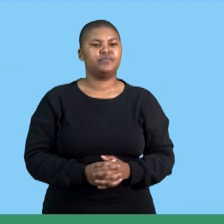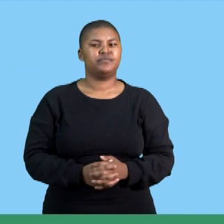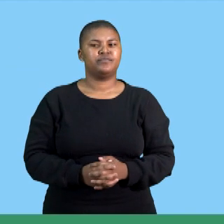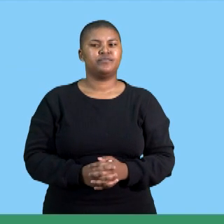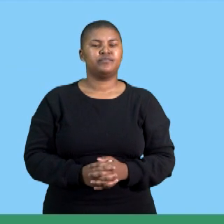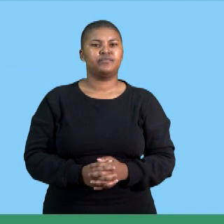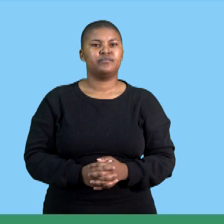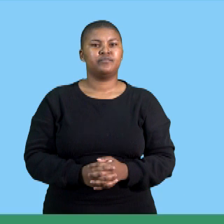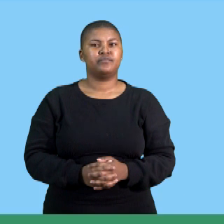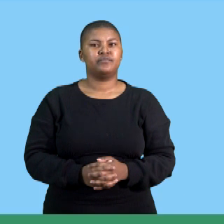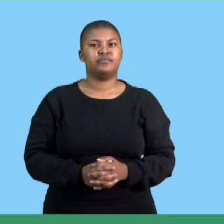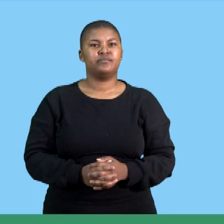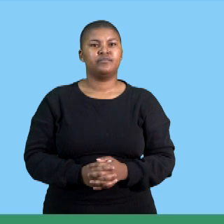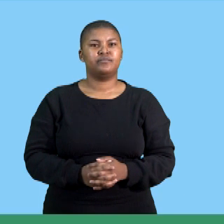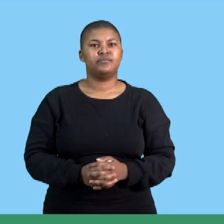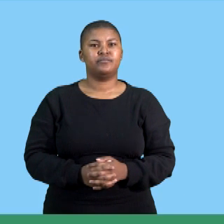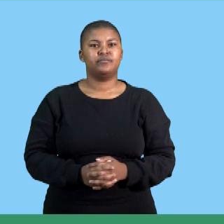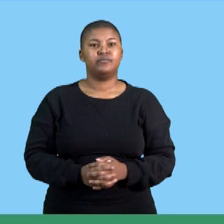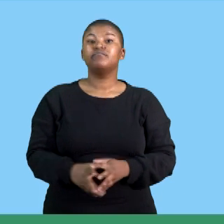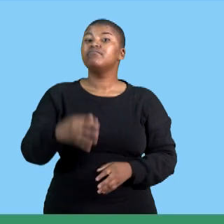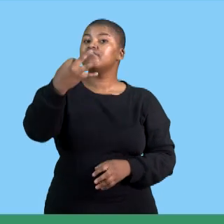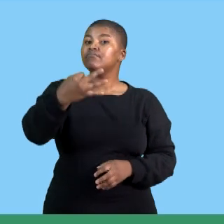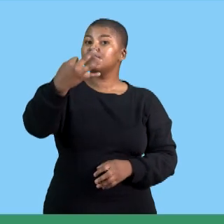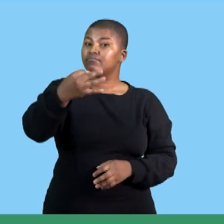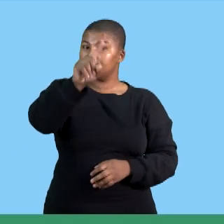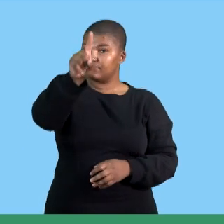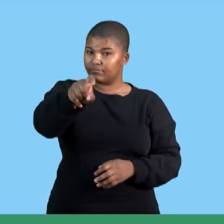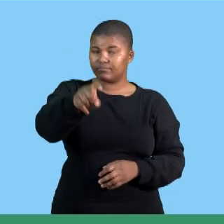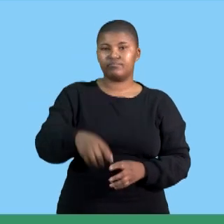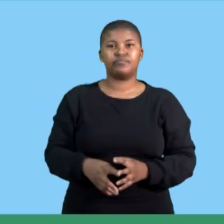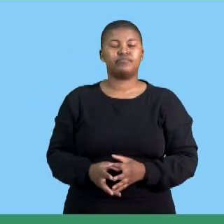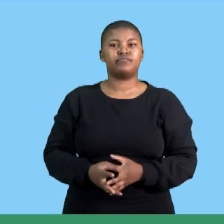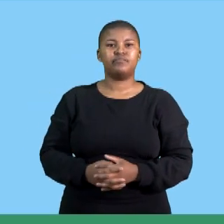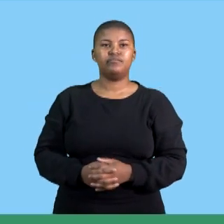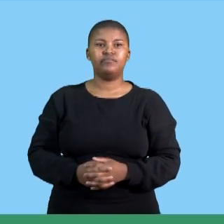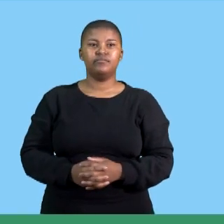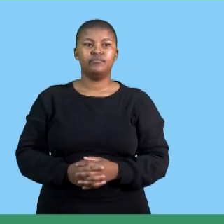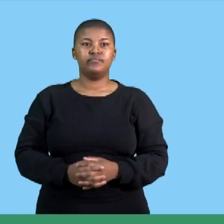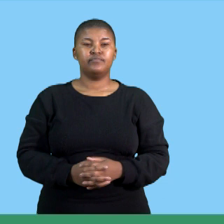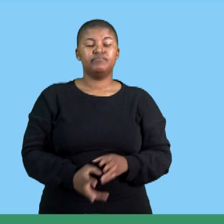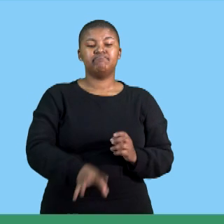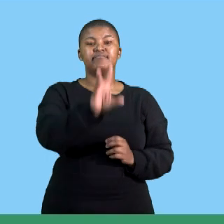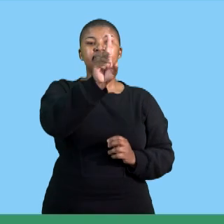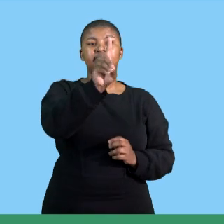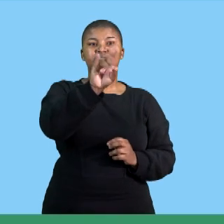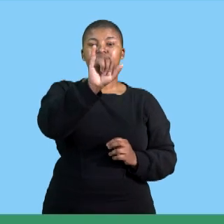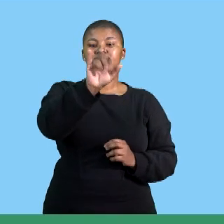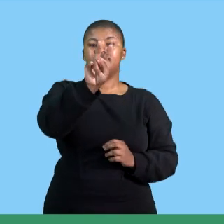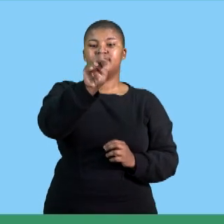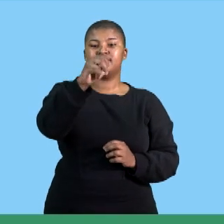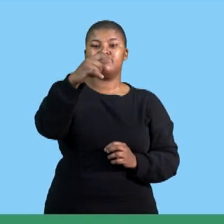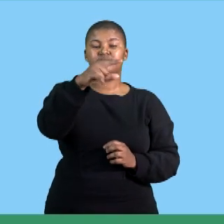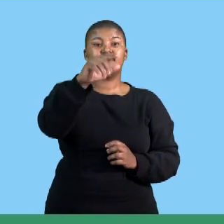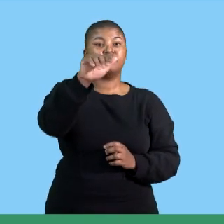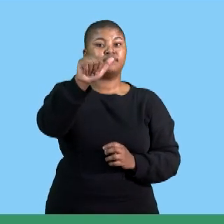Let's read the third scenario. It says there, Dingan designers are changing their